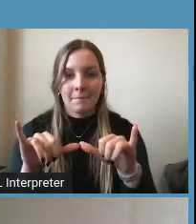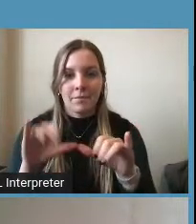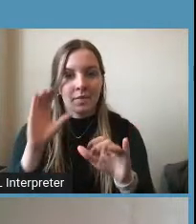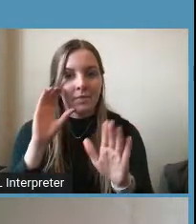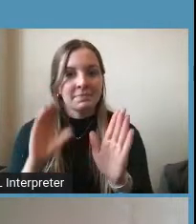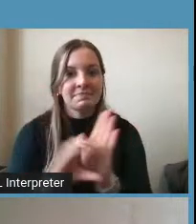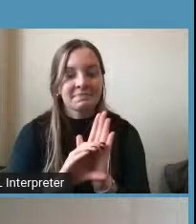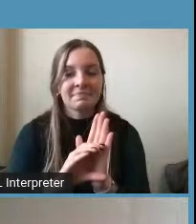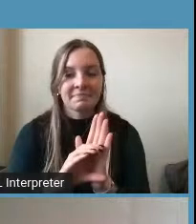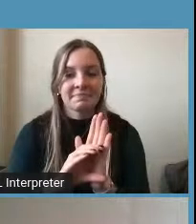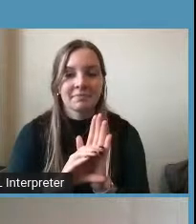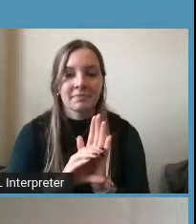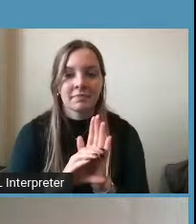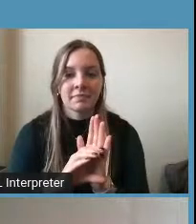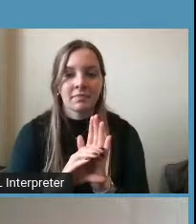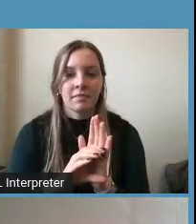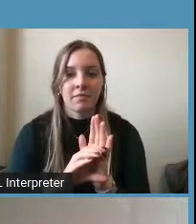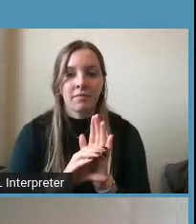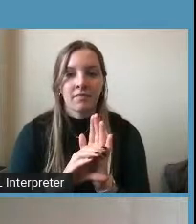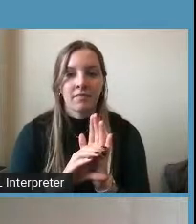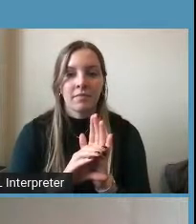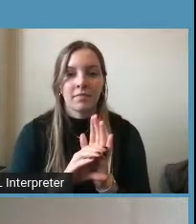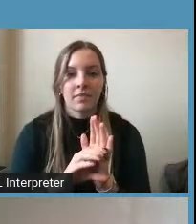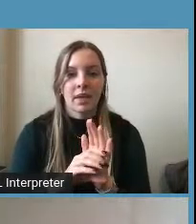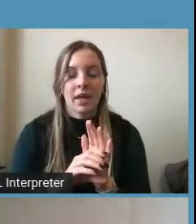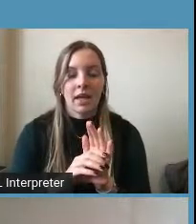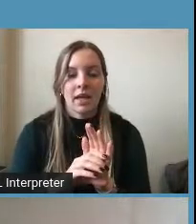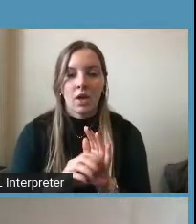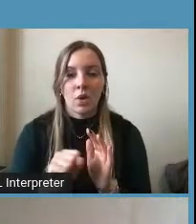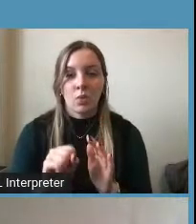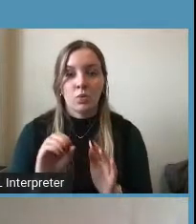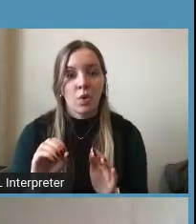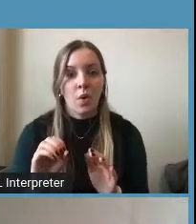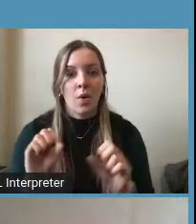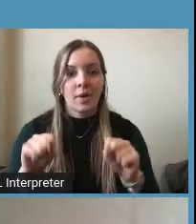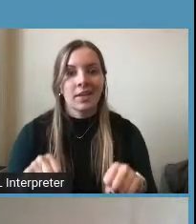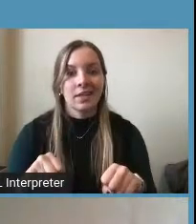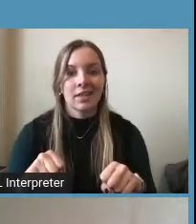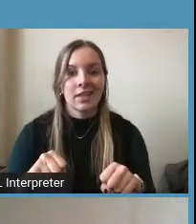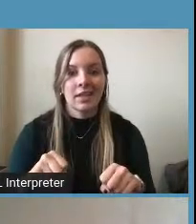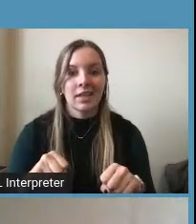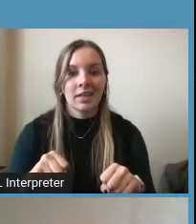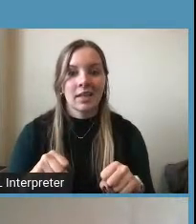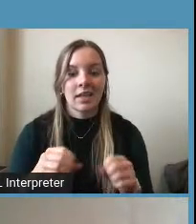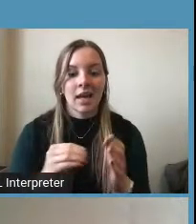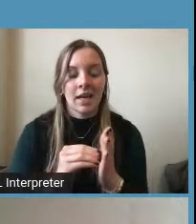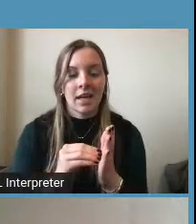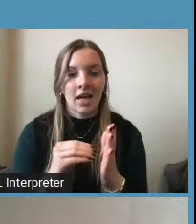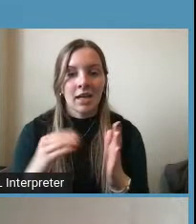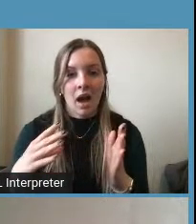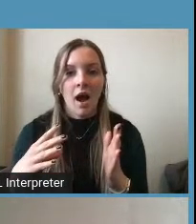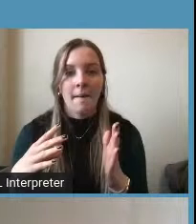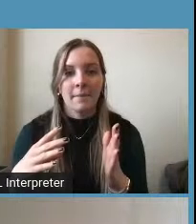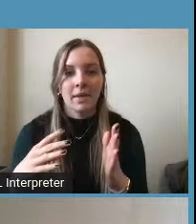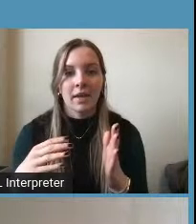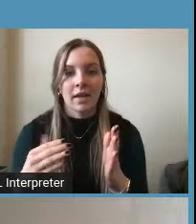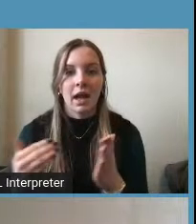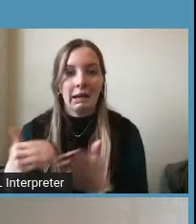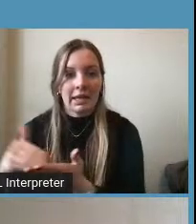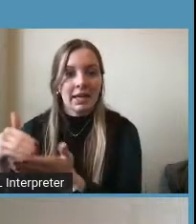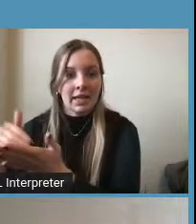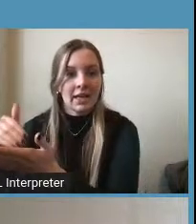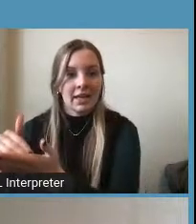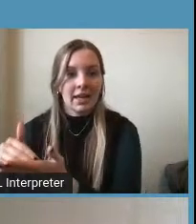reliable images that can be preserved for others to use and to reproduce our work. Sometimes